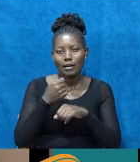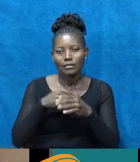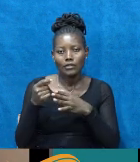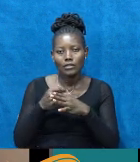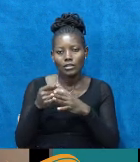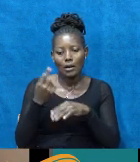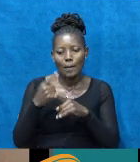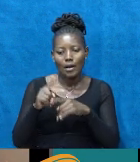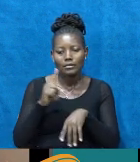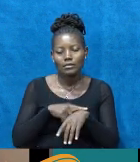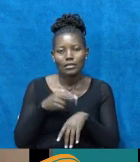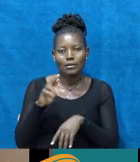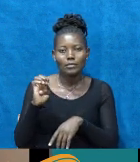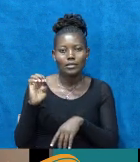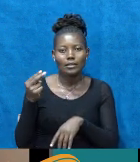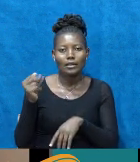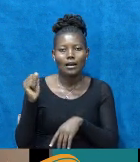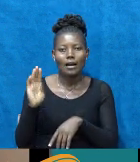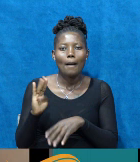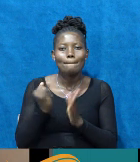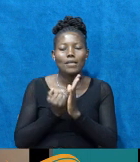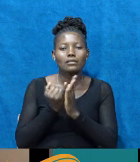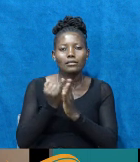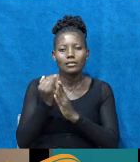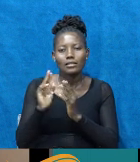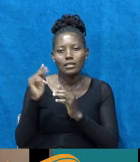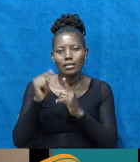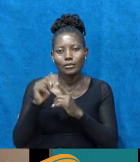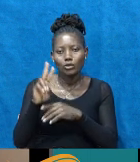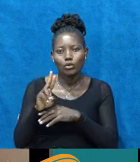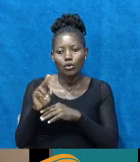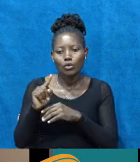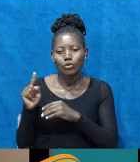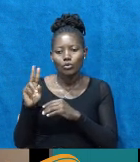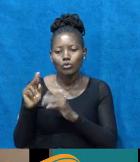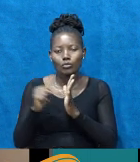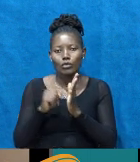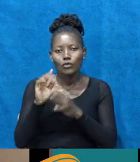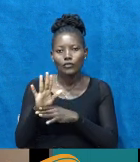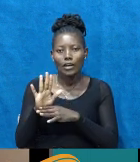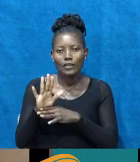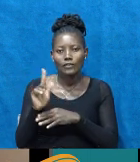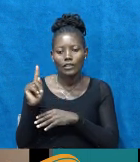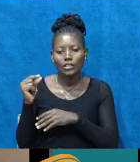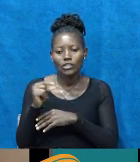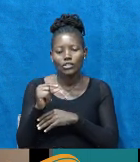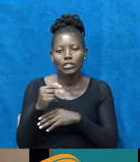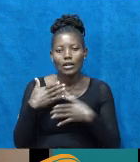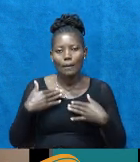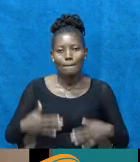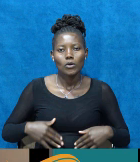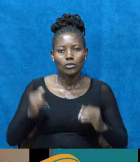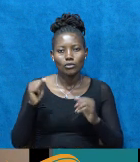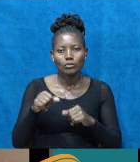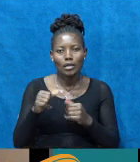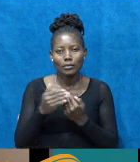the recommendation currently starts from 1.2 to 2 grams per kg body weight during active training, while